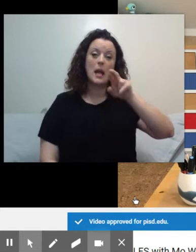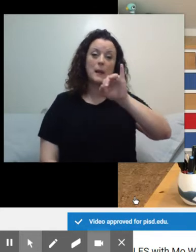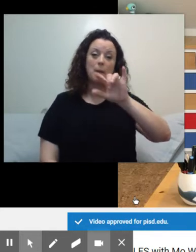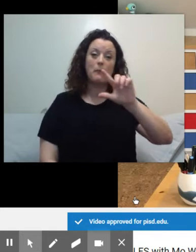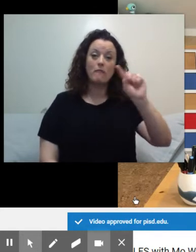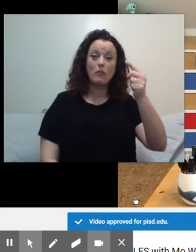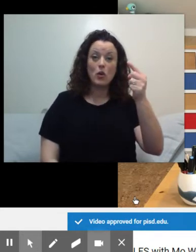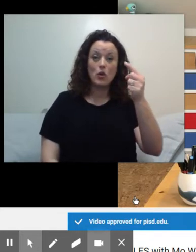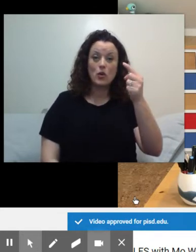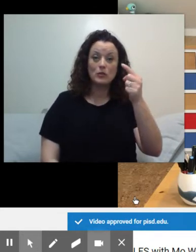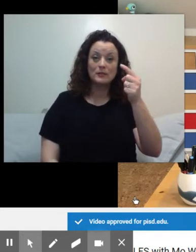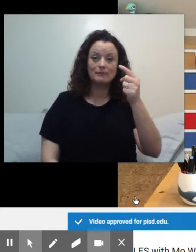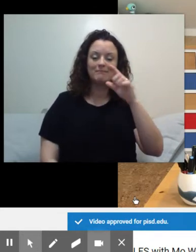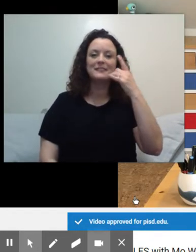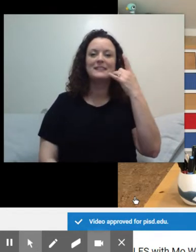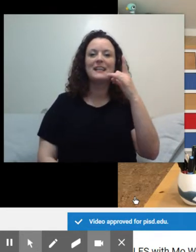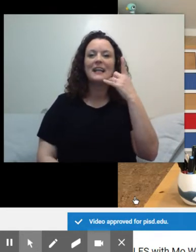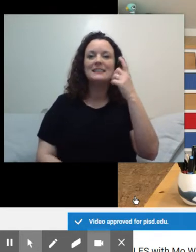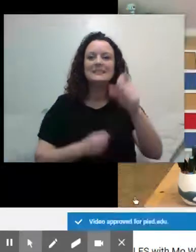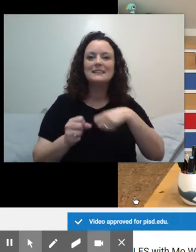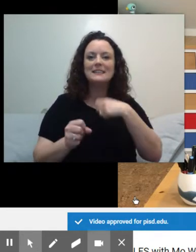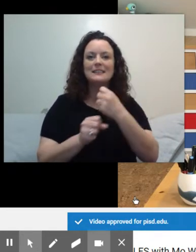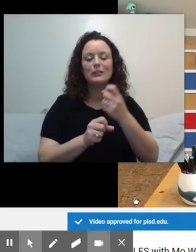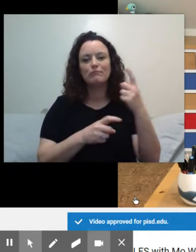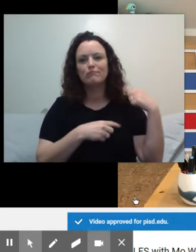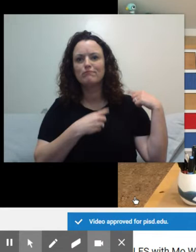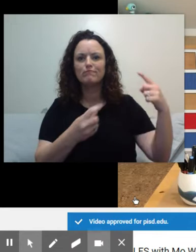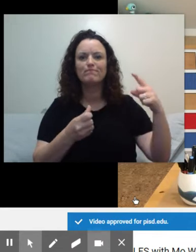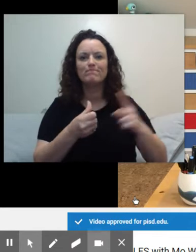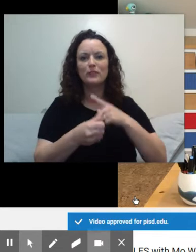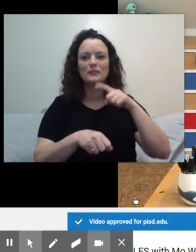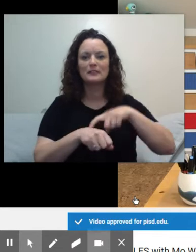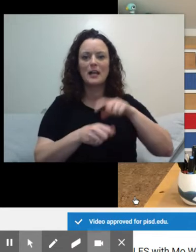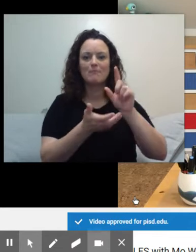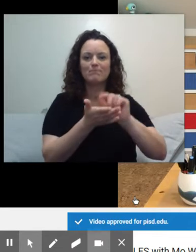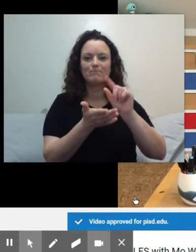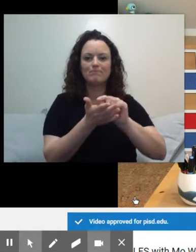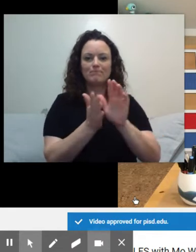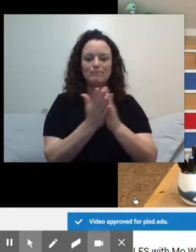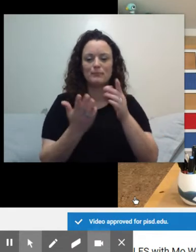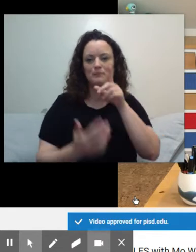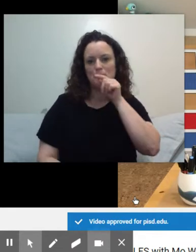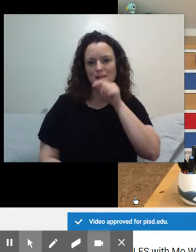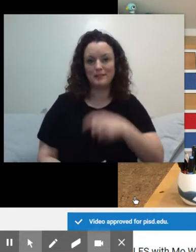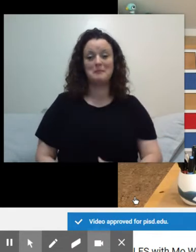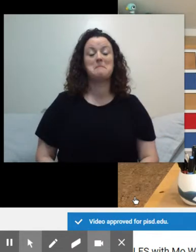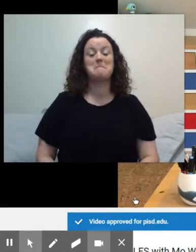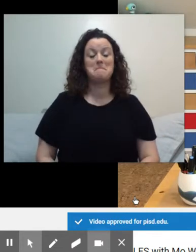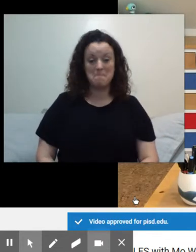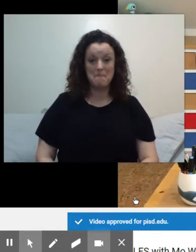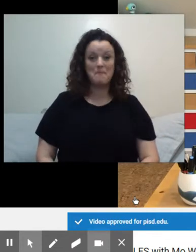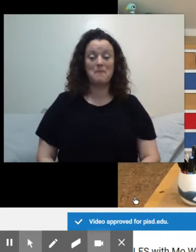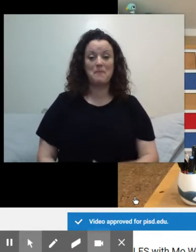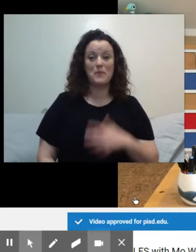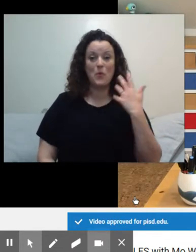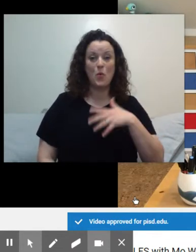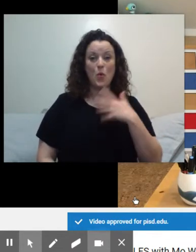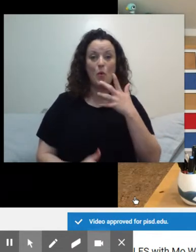will be 18 years since the pigeon was first published. It's a long time ago.